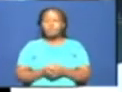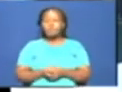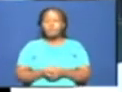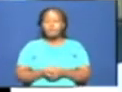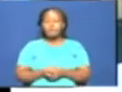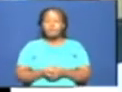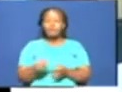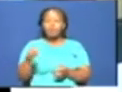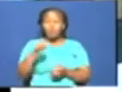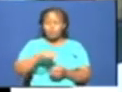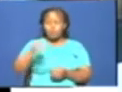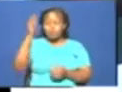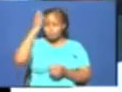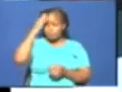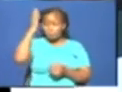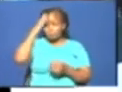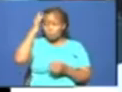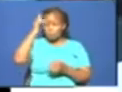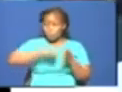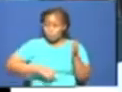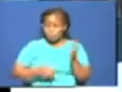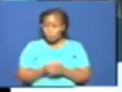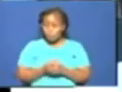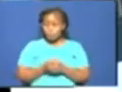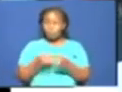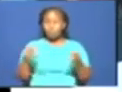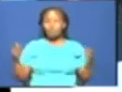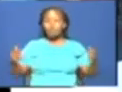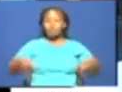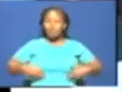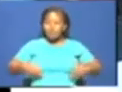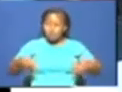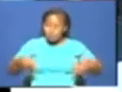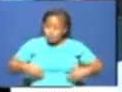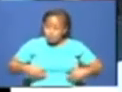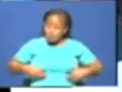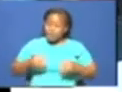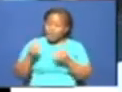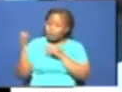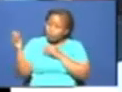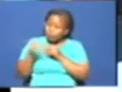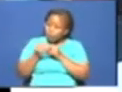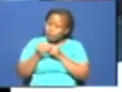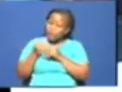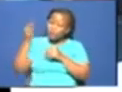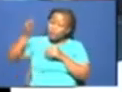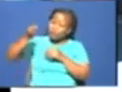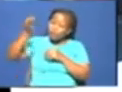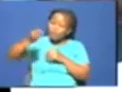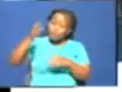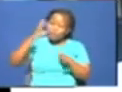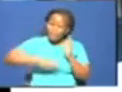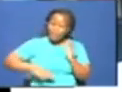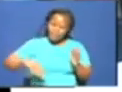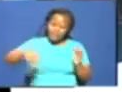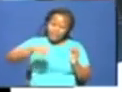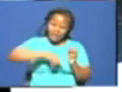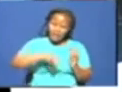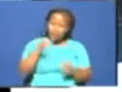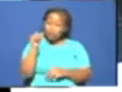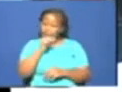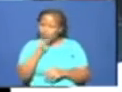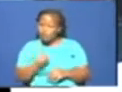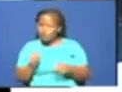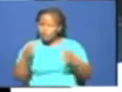We know that our youth are closer to the future than we are, but they are